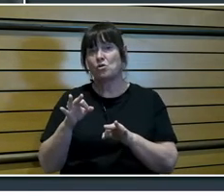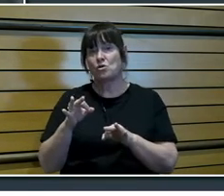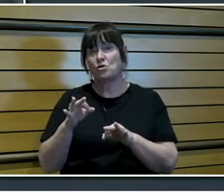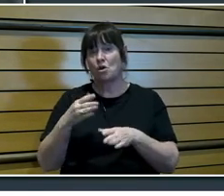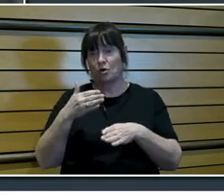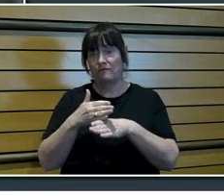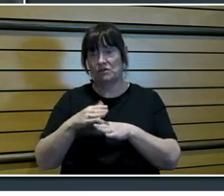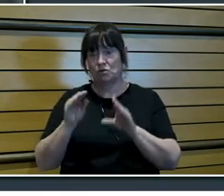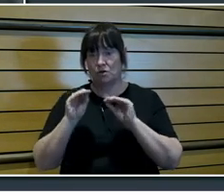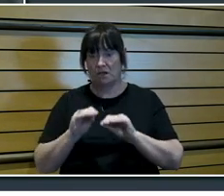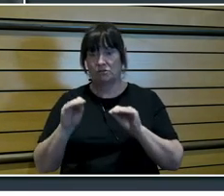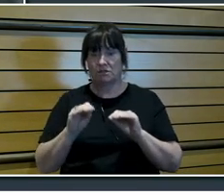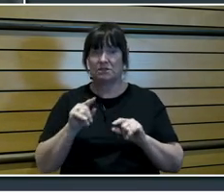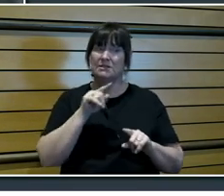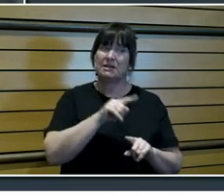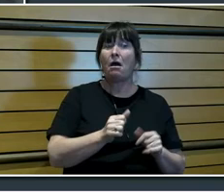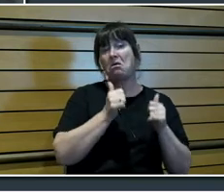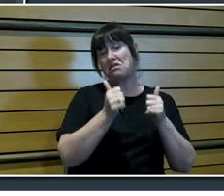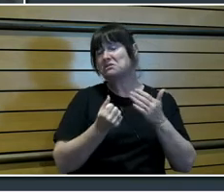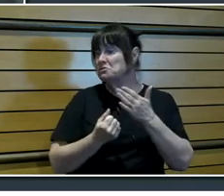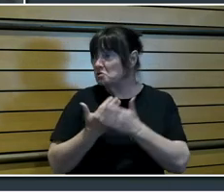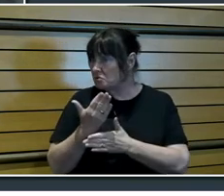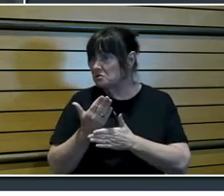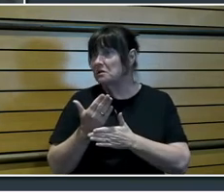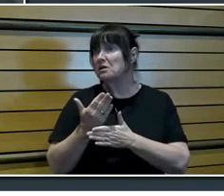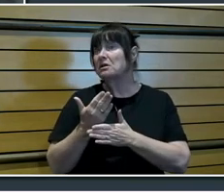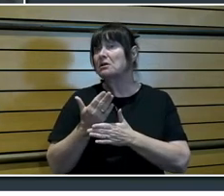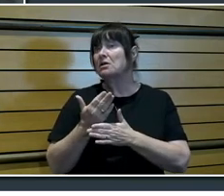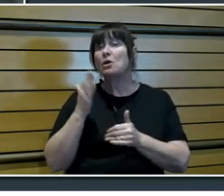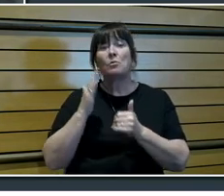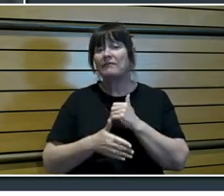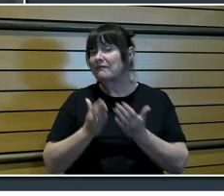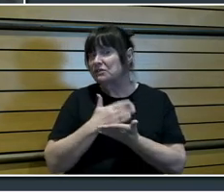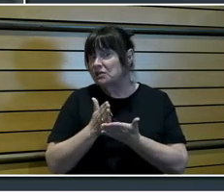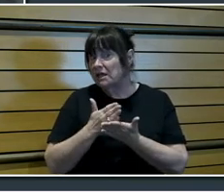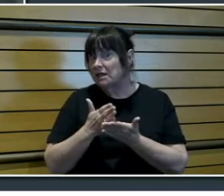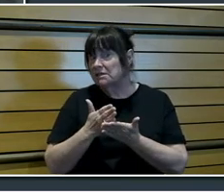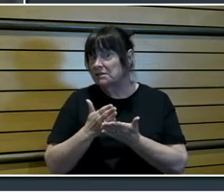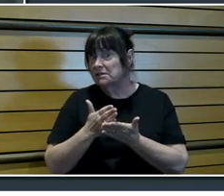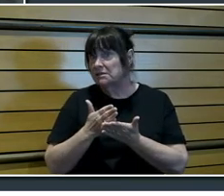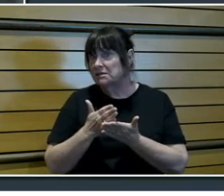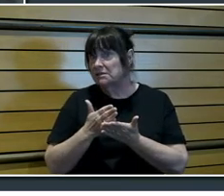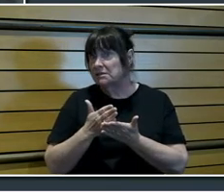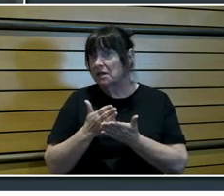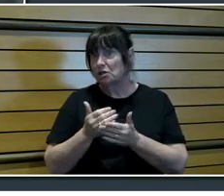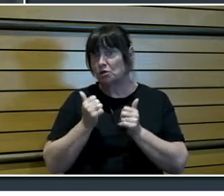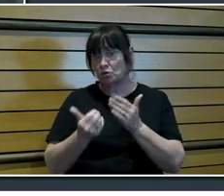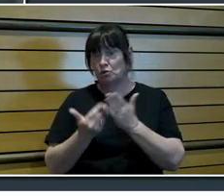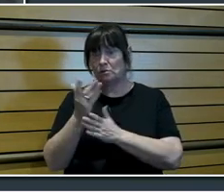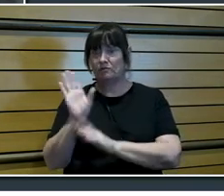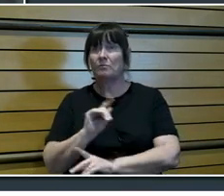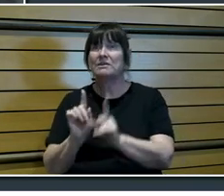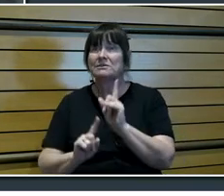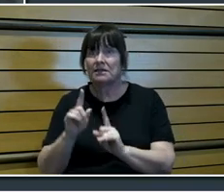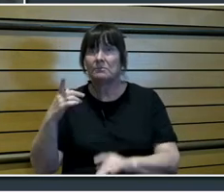said, this is Ka Pai good news. And we've never shared the Ka Pai good news of the city. And because